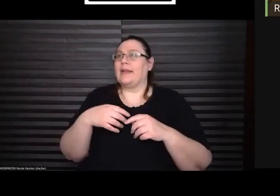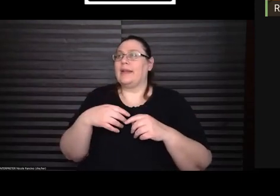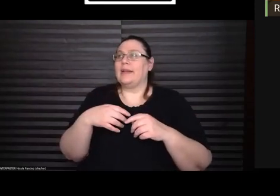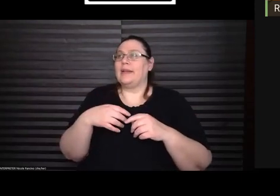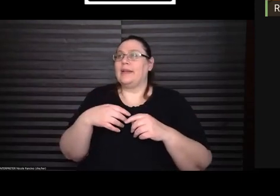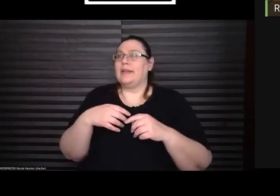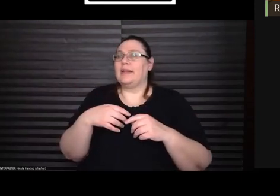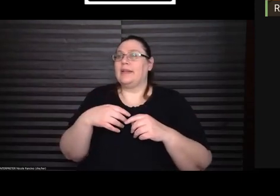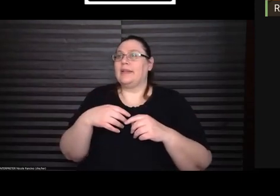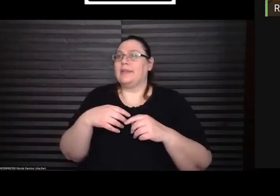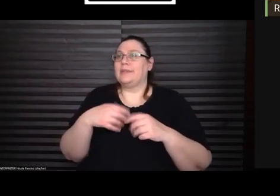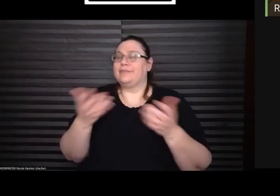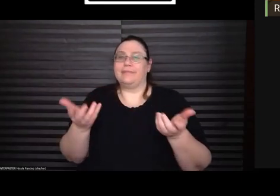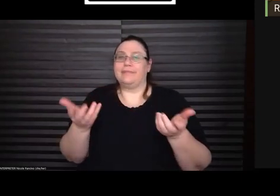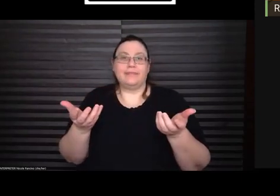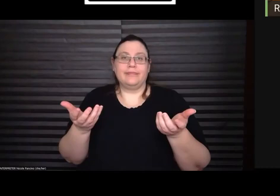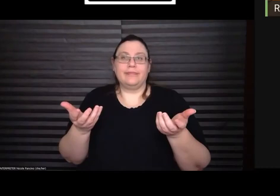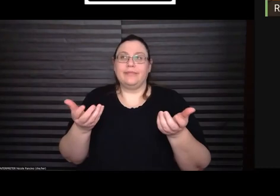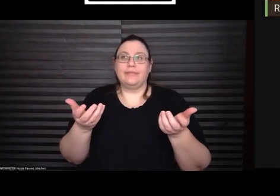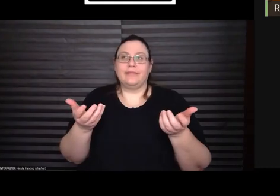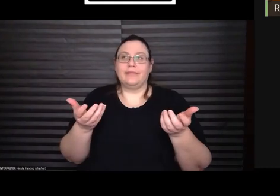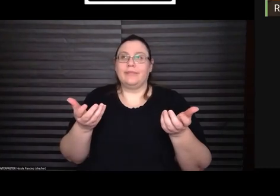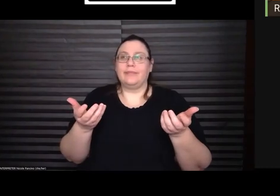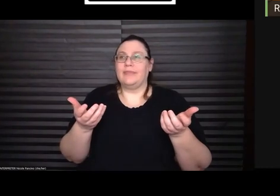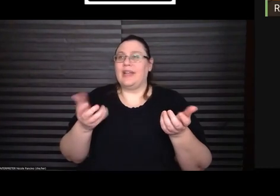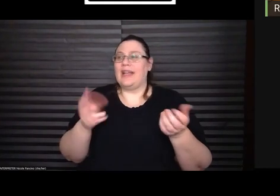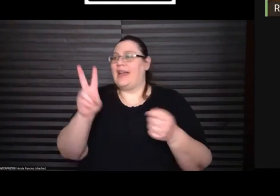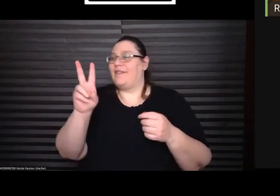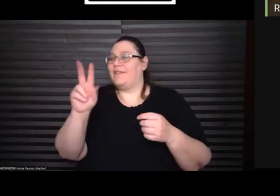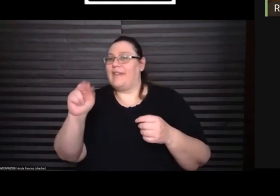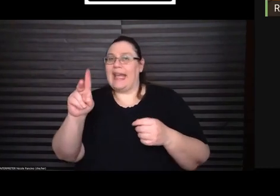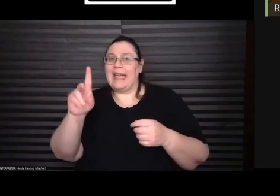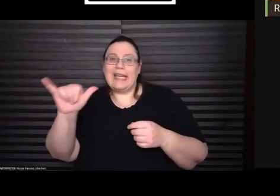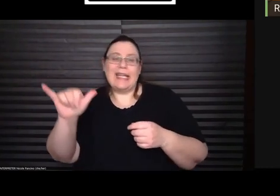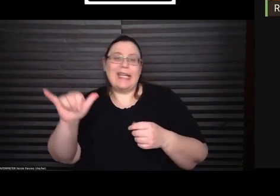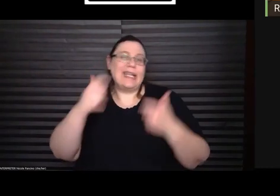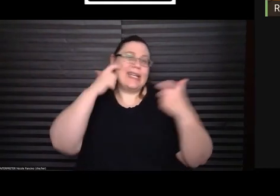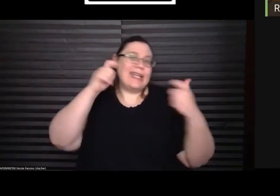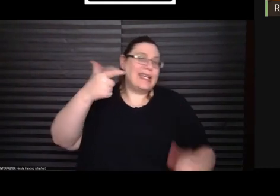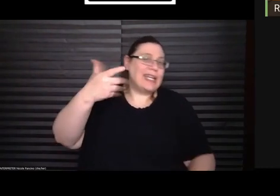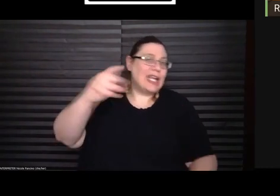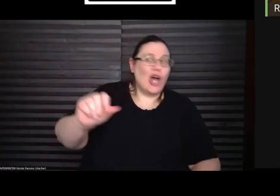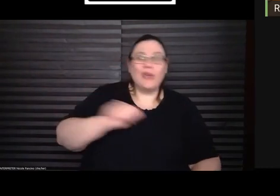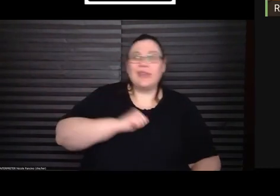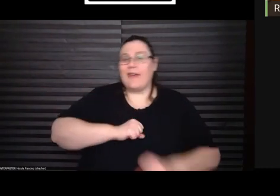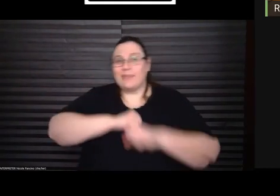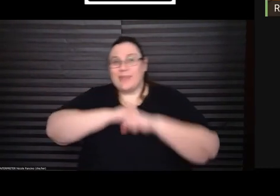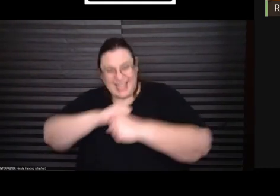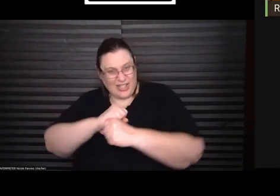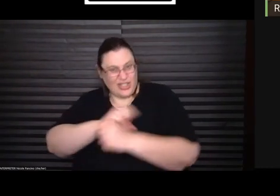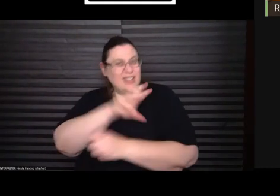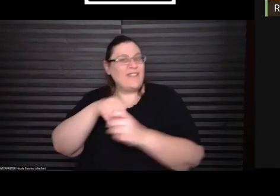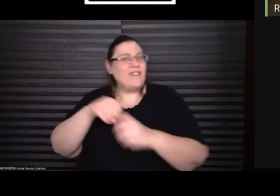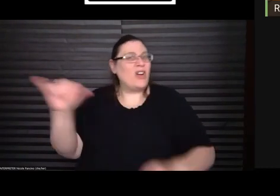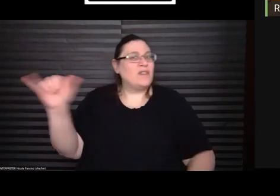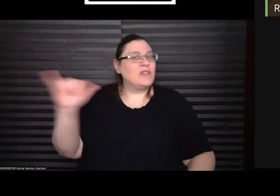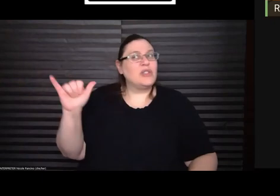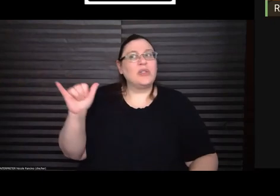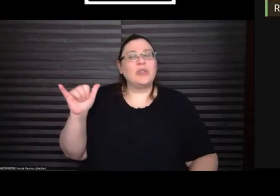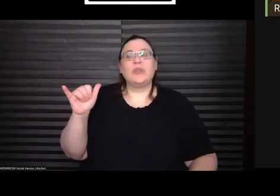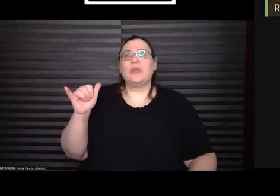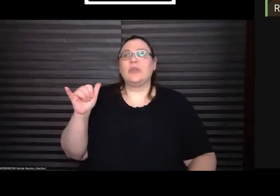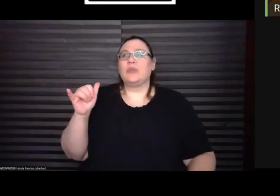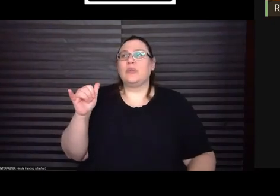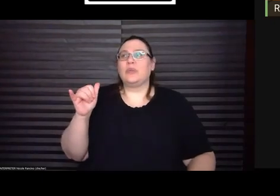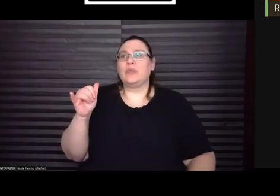think, you know, vanity and ego and self-protection like comes into play in a way